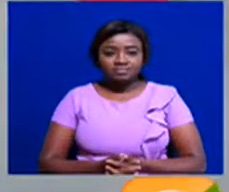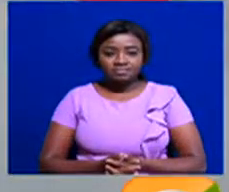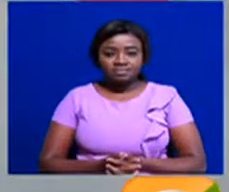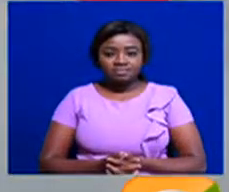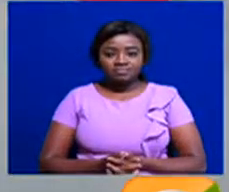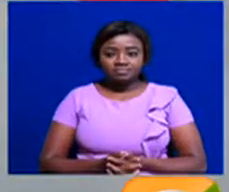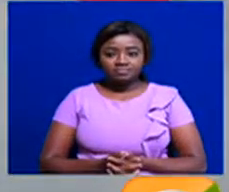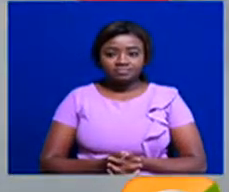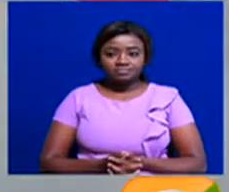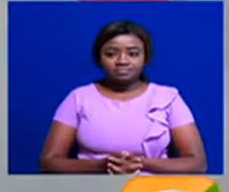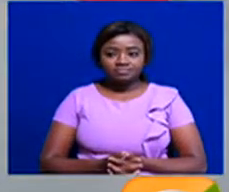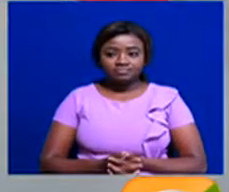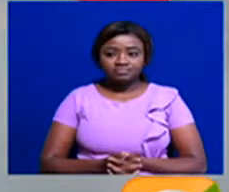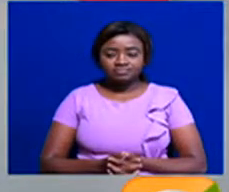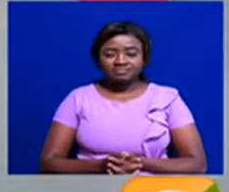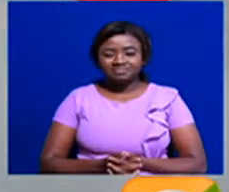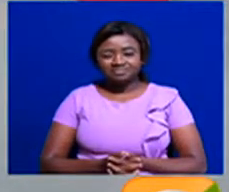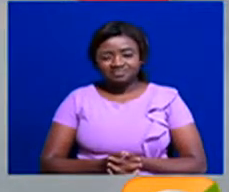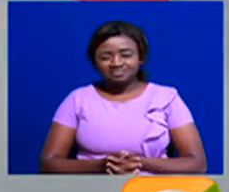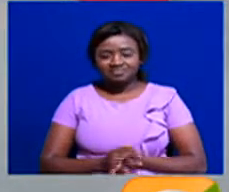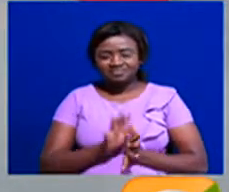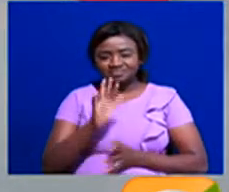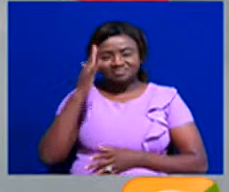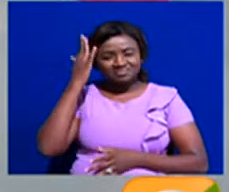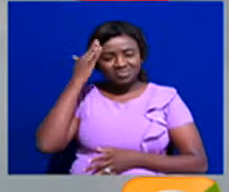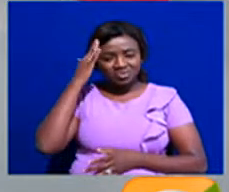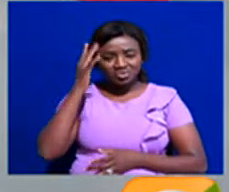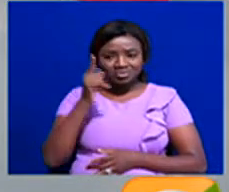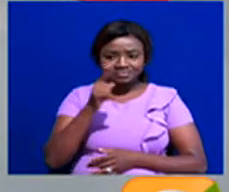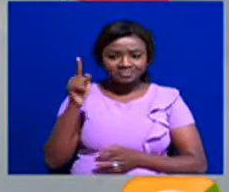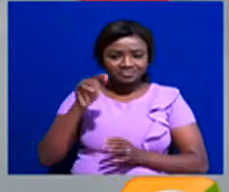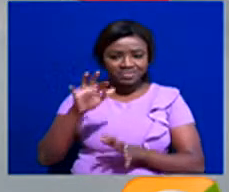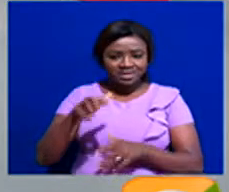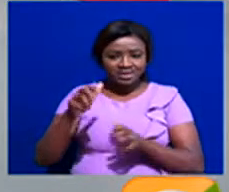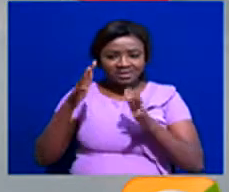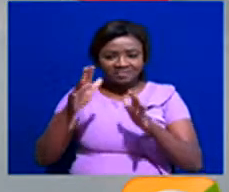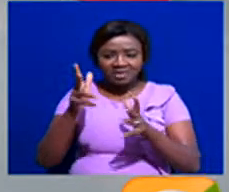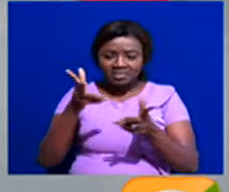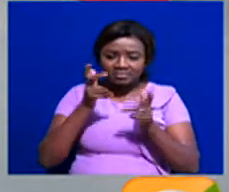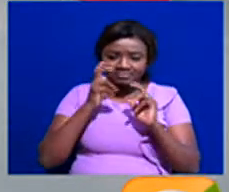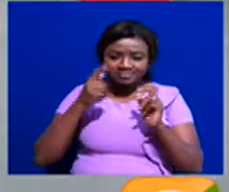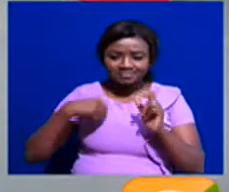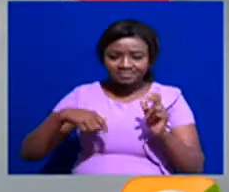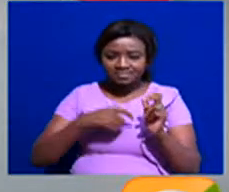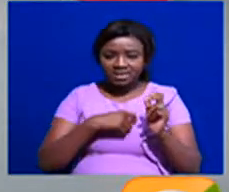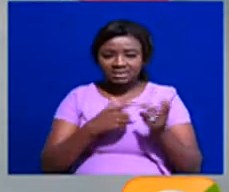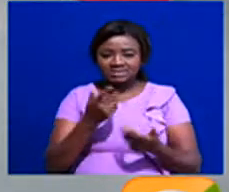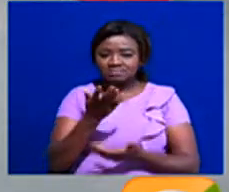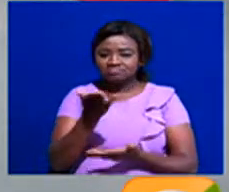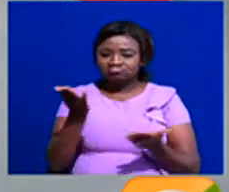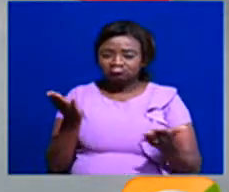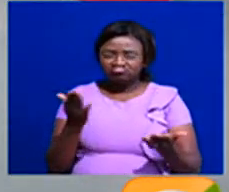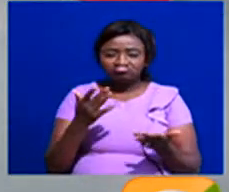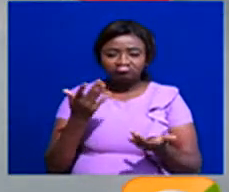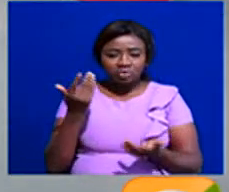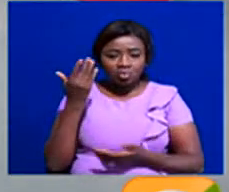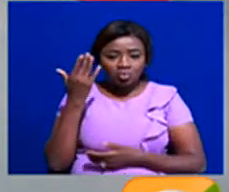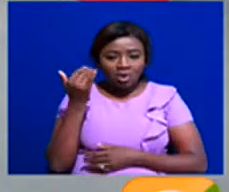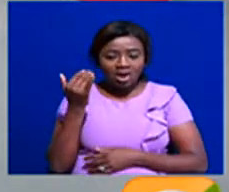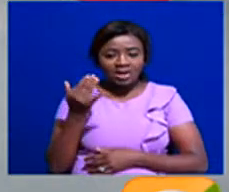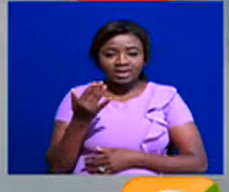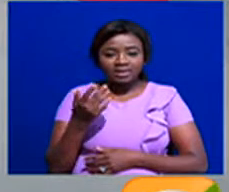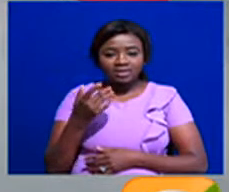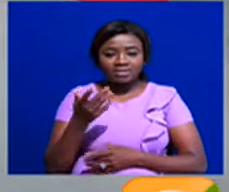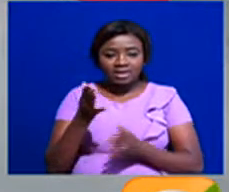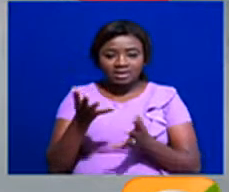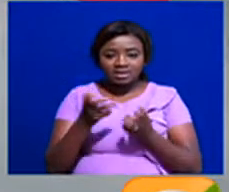bring you in on this. You know, when a farmer is listening to us back at home, even if it is a tobacco farmer, why should they stop farming tobacco?